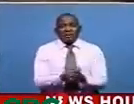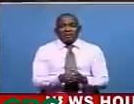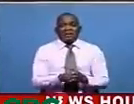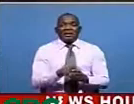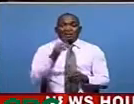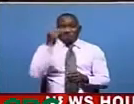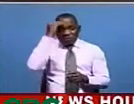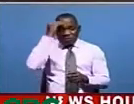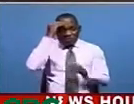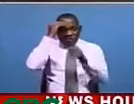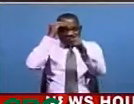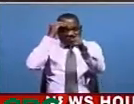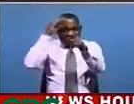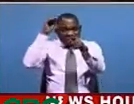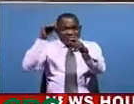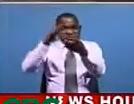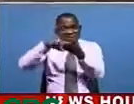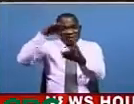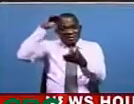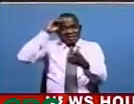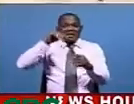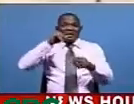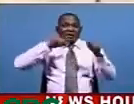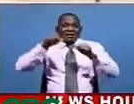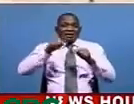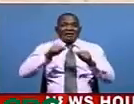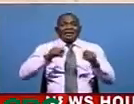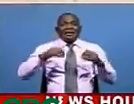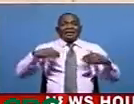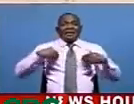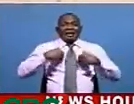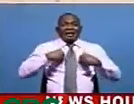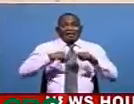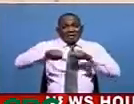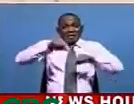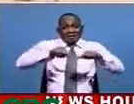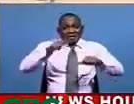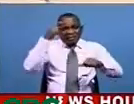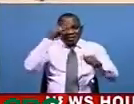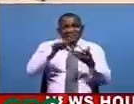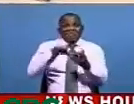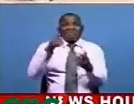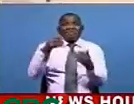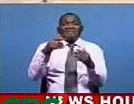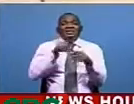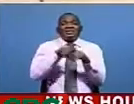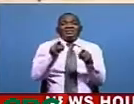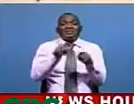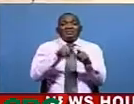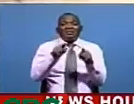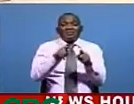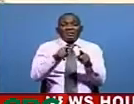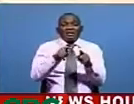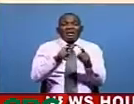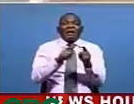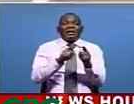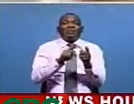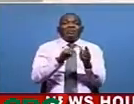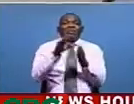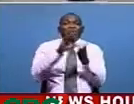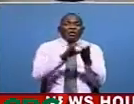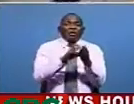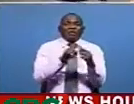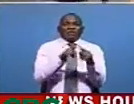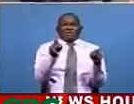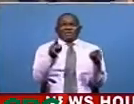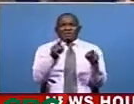animal science graduate, Kofi says choosing a different career path stems from the gaps and potentials in